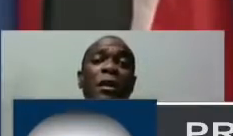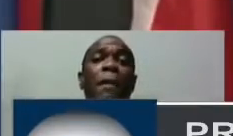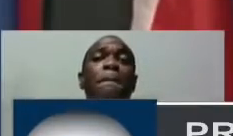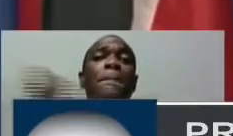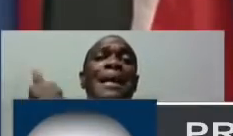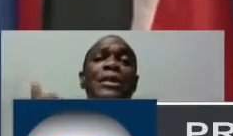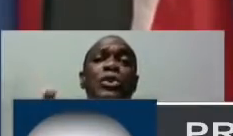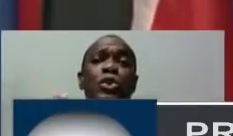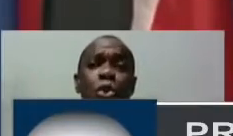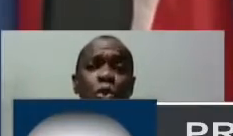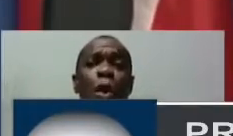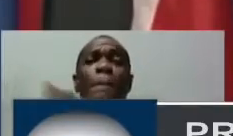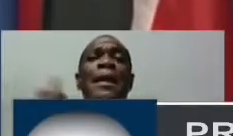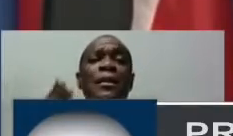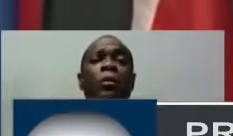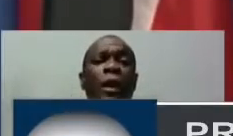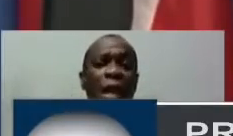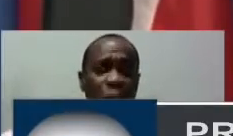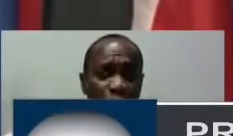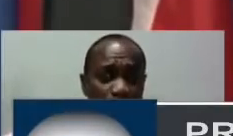than to be vaccinated.